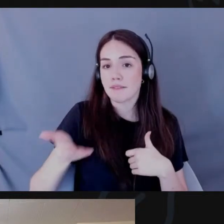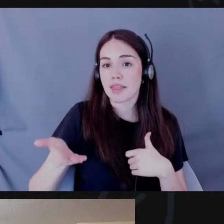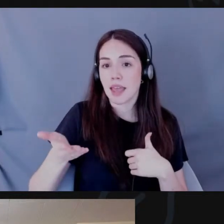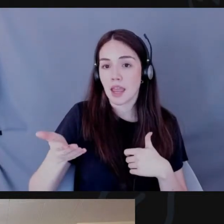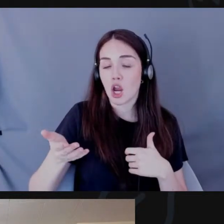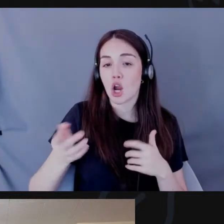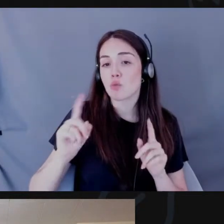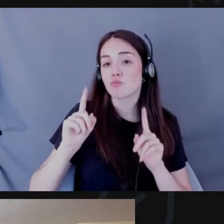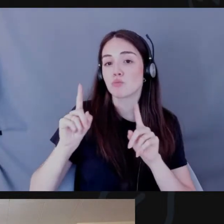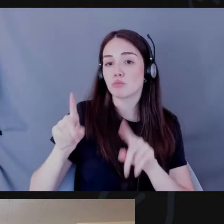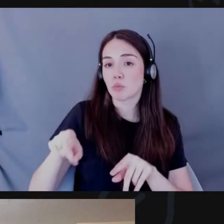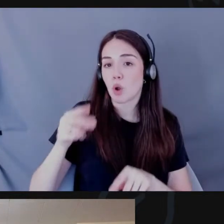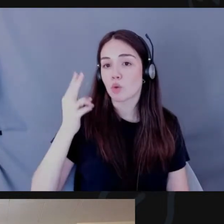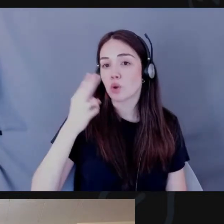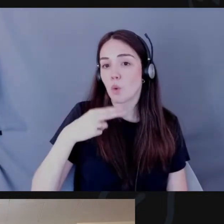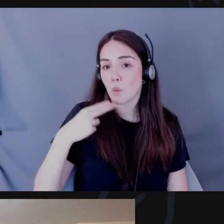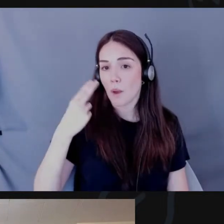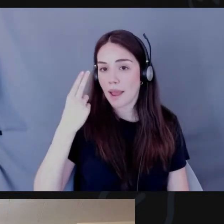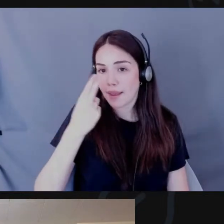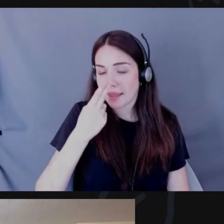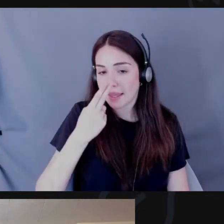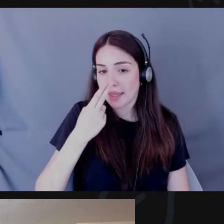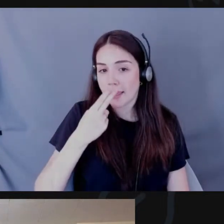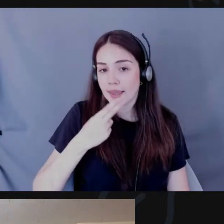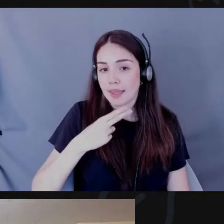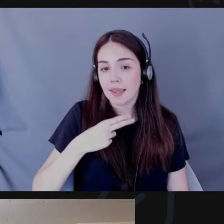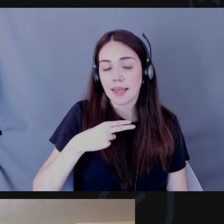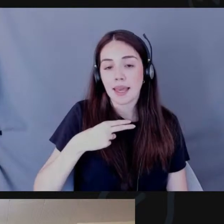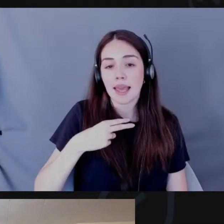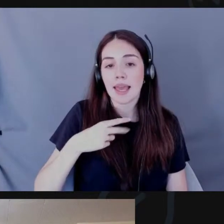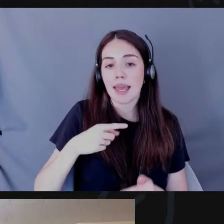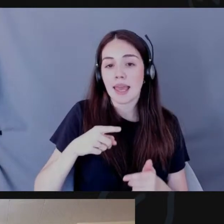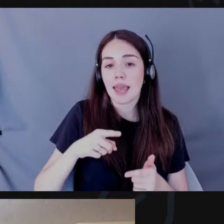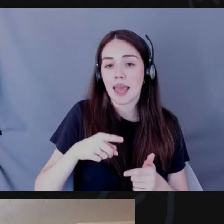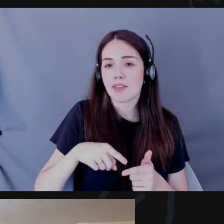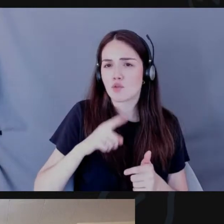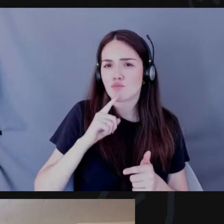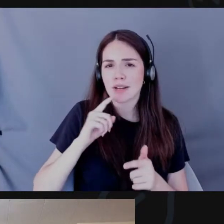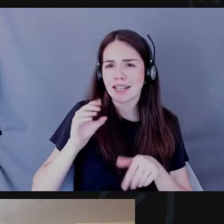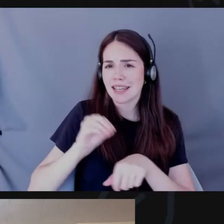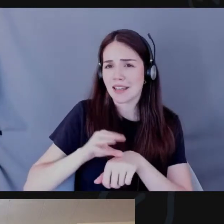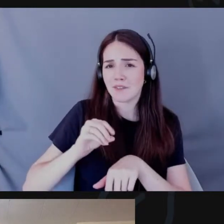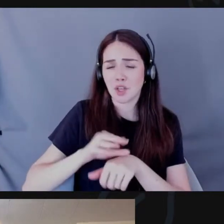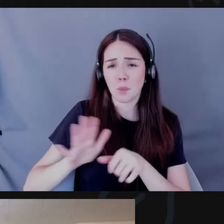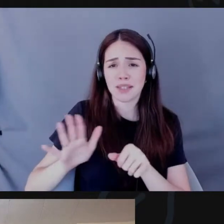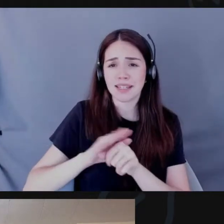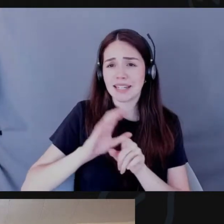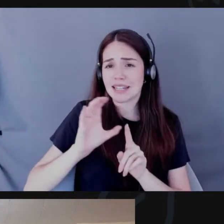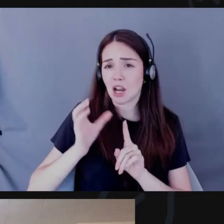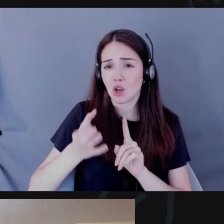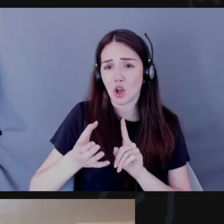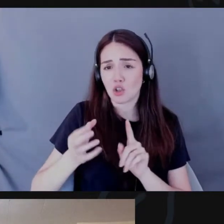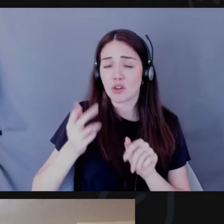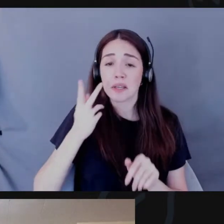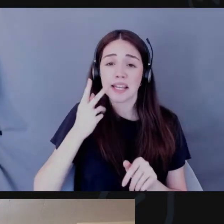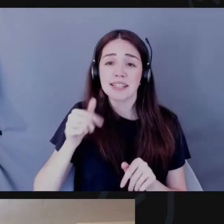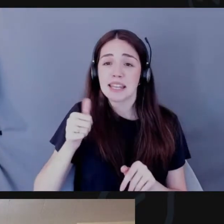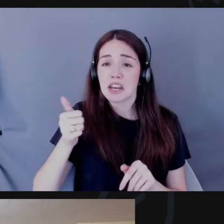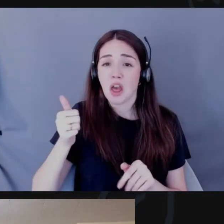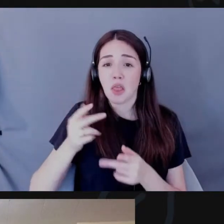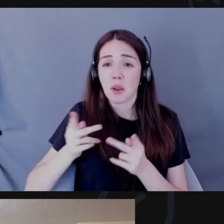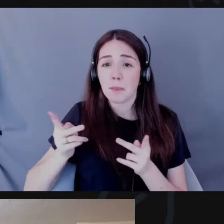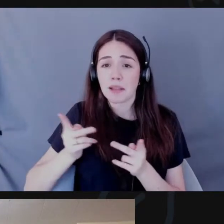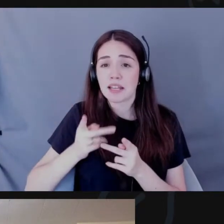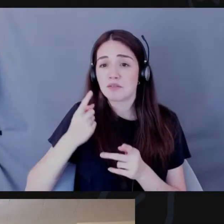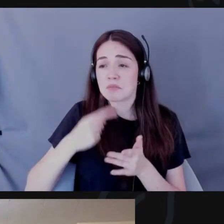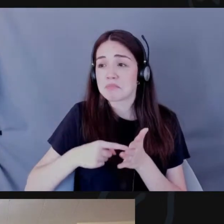Hawaii and reshape, the entire culture. And we can see that in other things like the recent